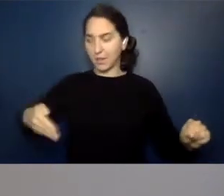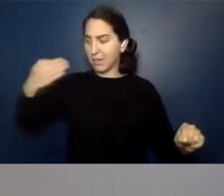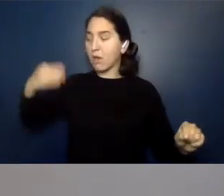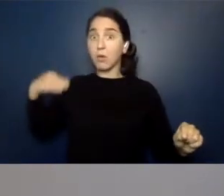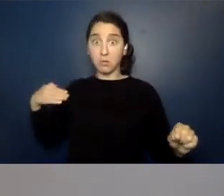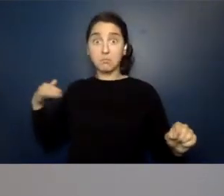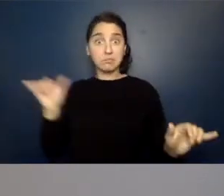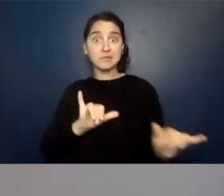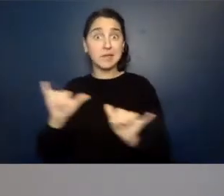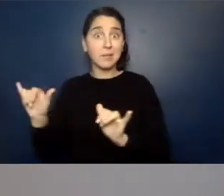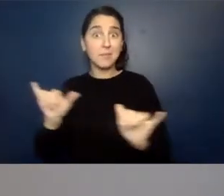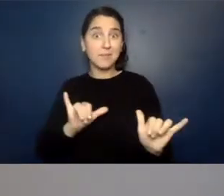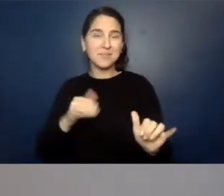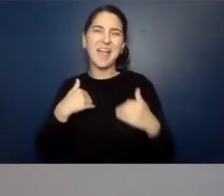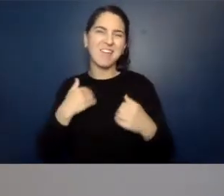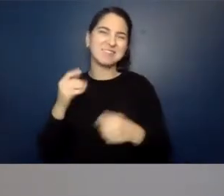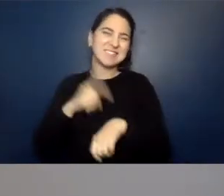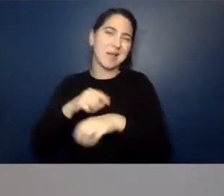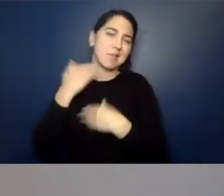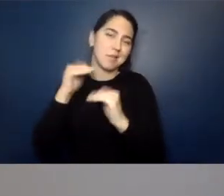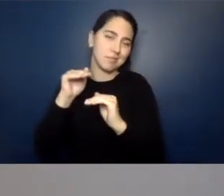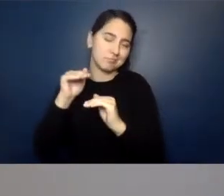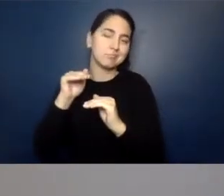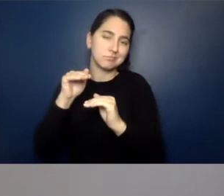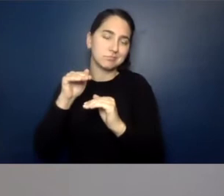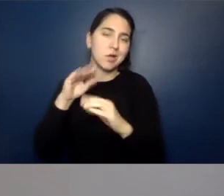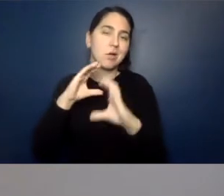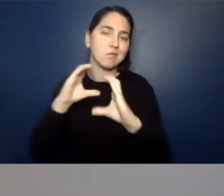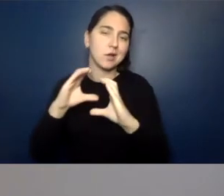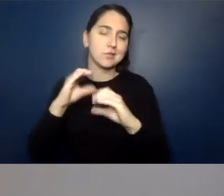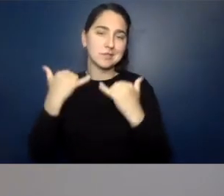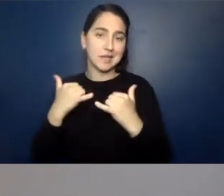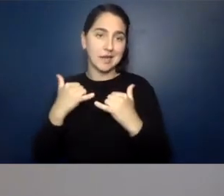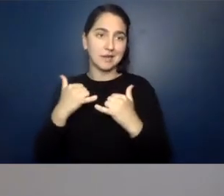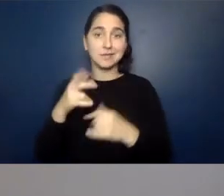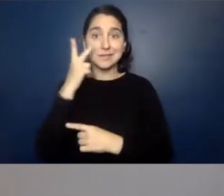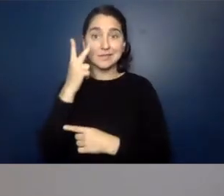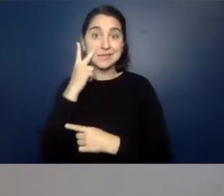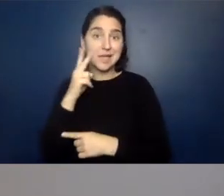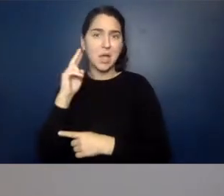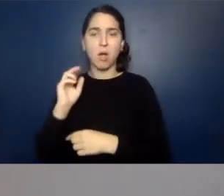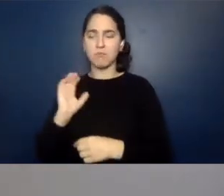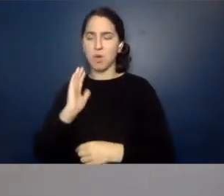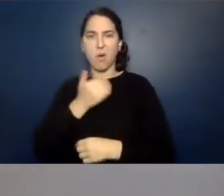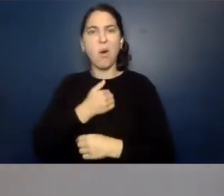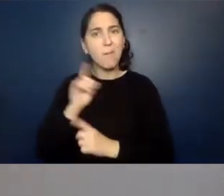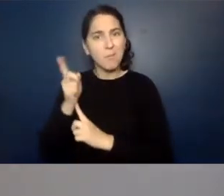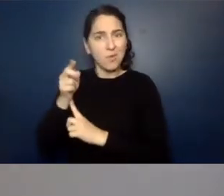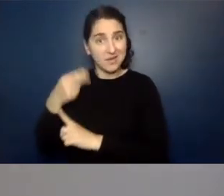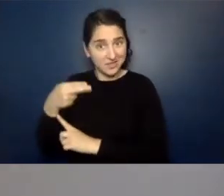course, because of our time limitations, I will restrict our conversation to our current moment in history in our